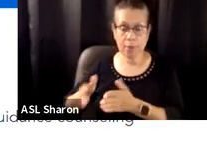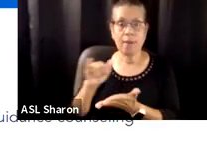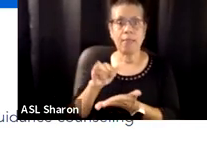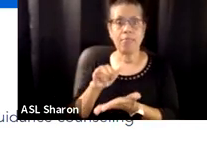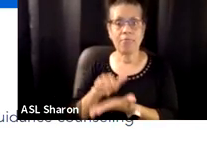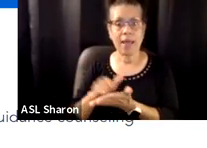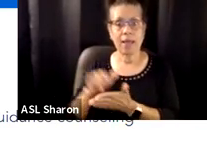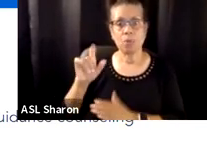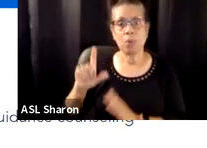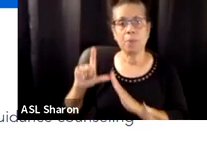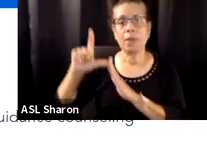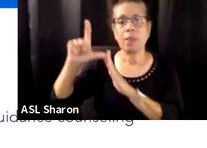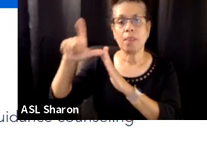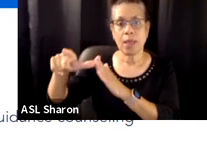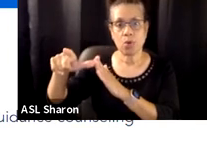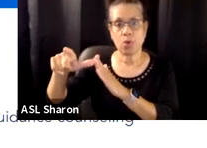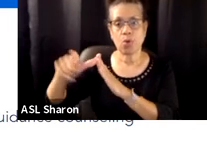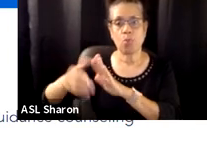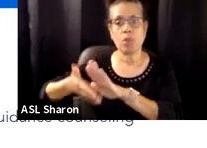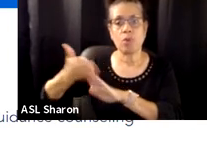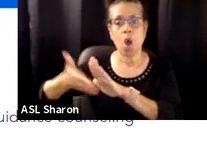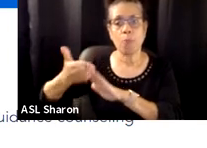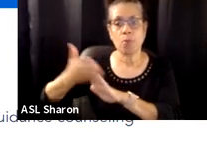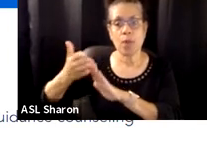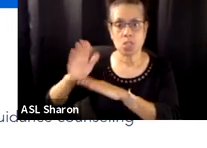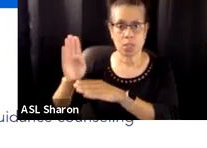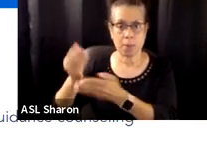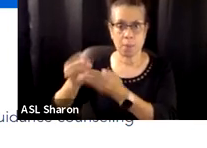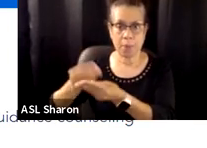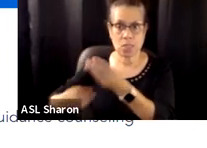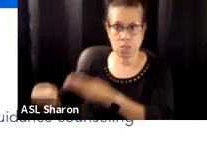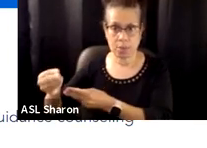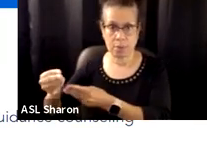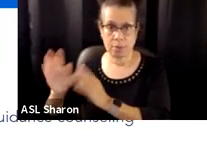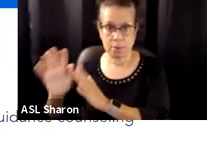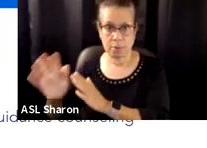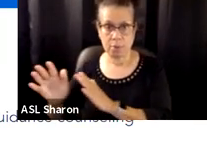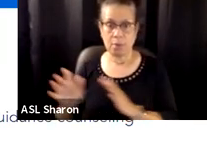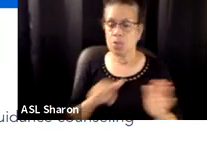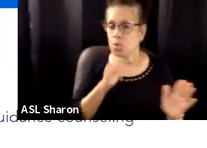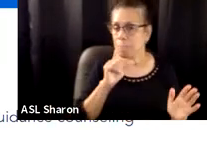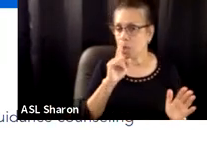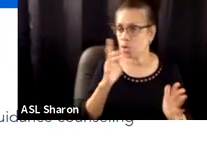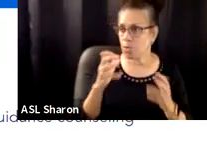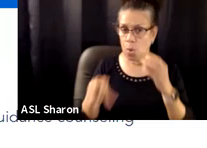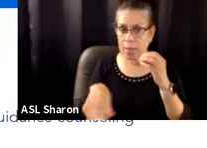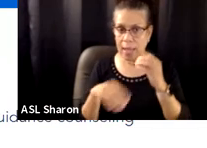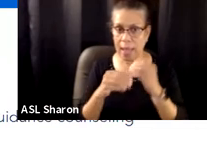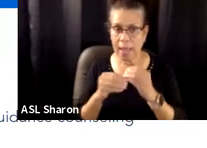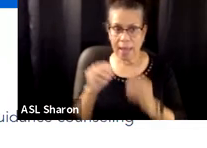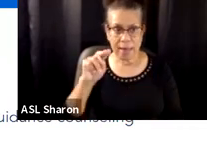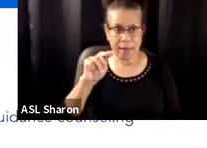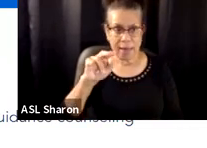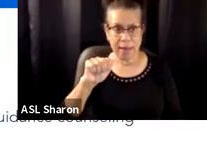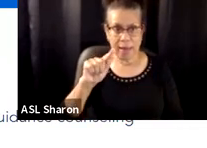and later uh operational budget so that's how we're thinking about it i don't know if you want to add anything to that name